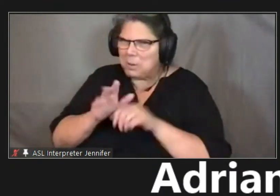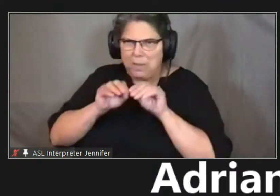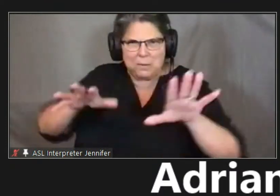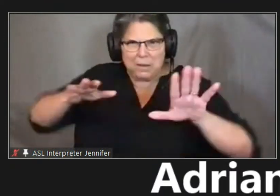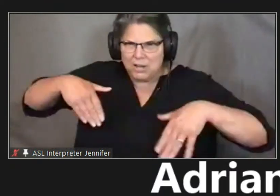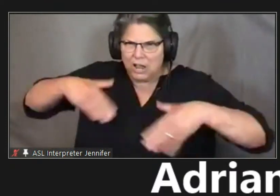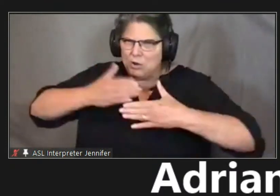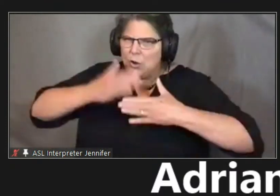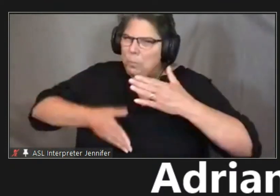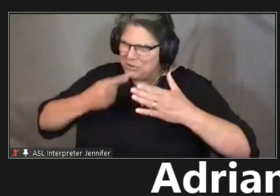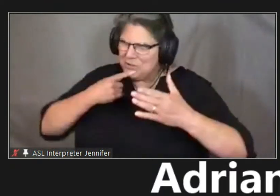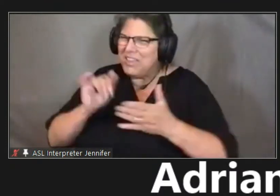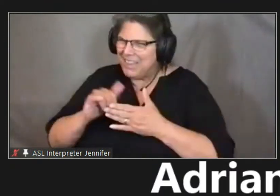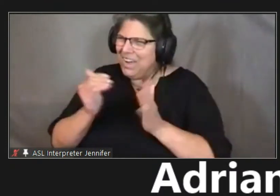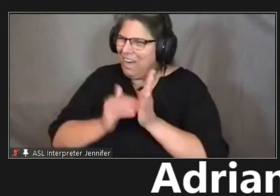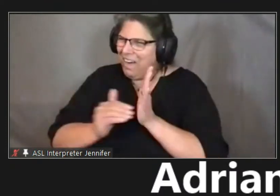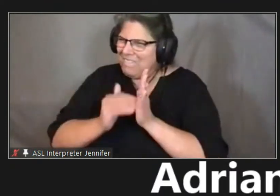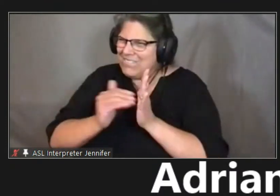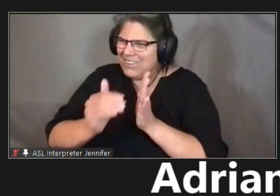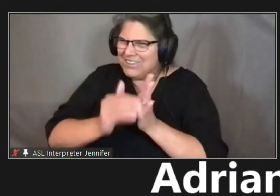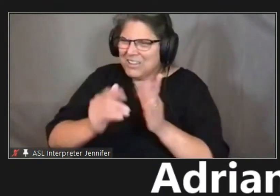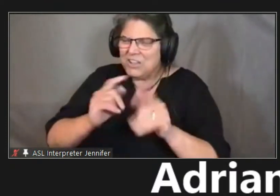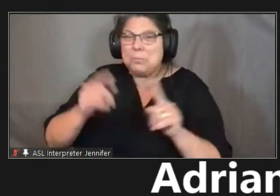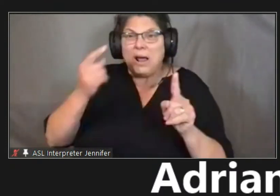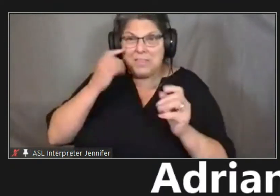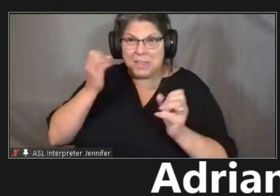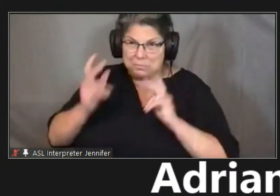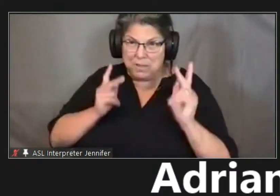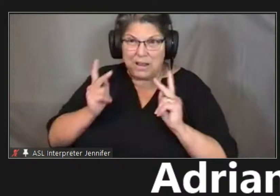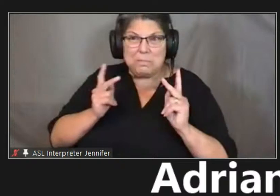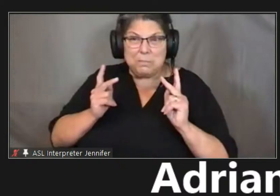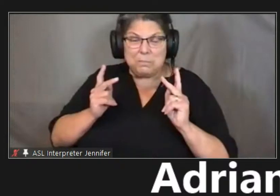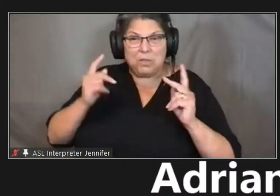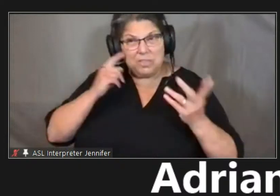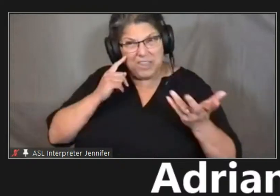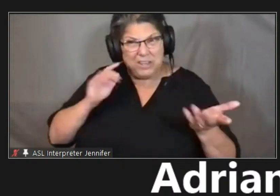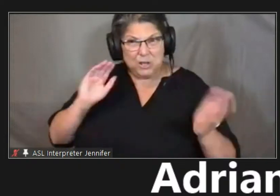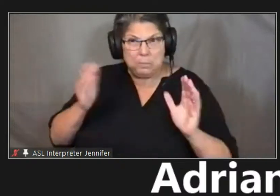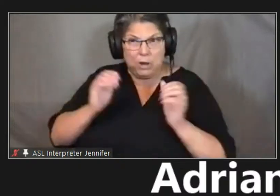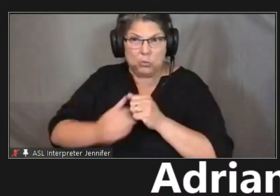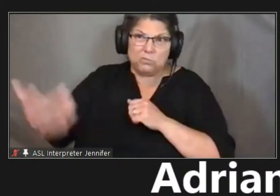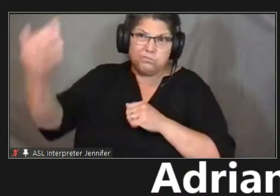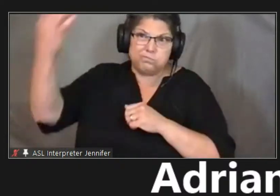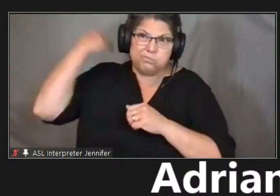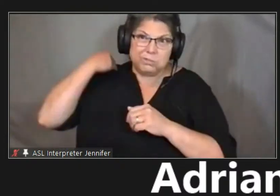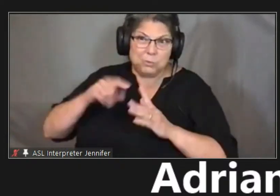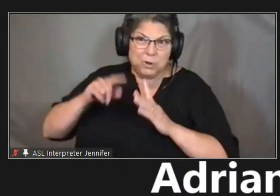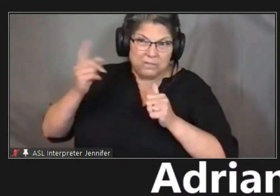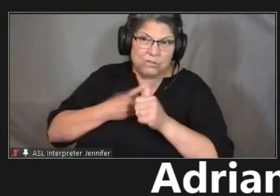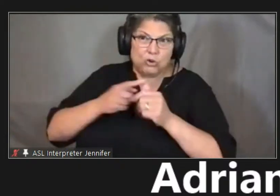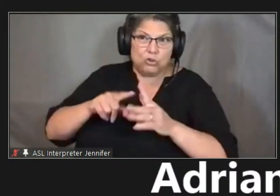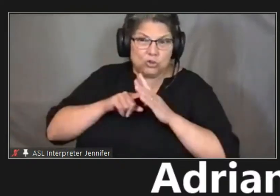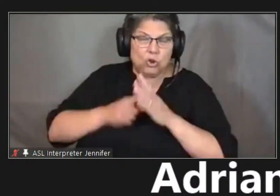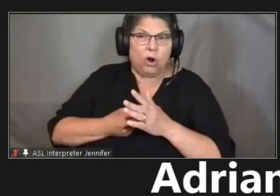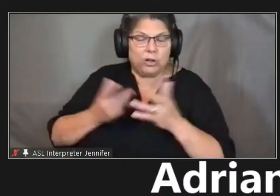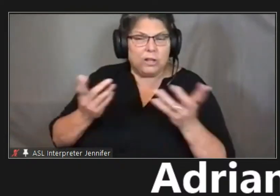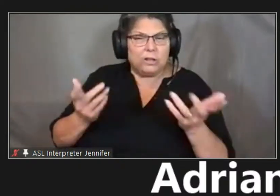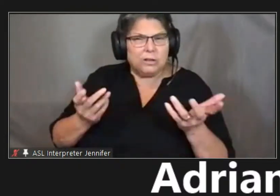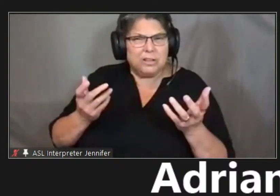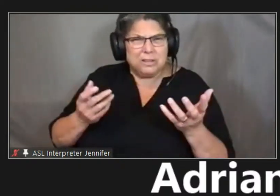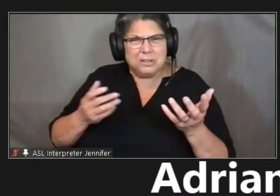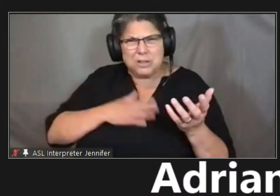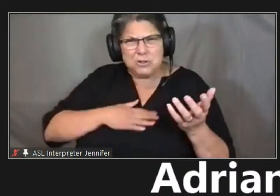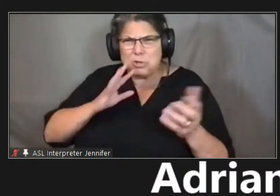make that point frequently, but I think that we have a little bit of perspective and distance from where we were at the beginning. And I'm wondering if you could comment on the